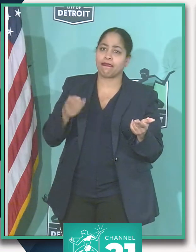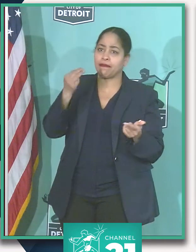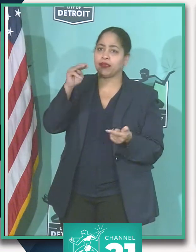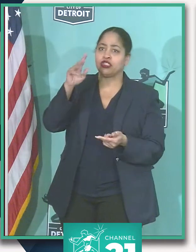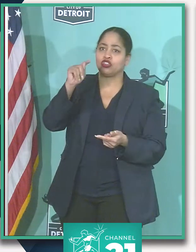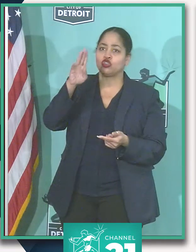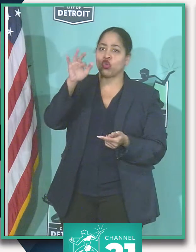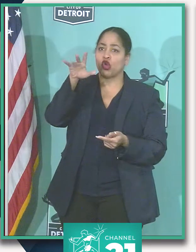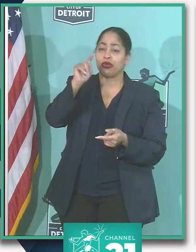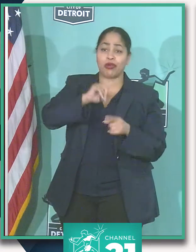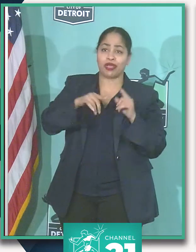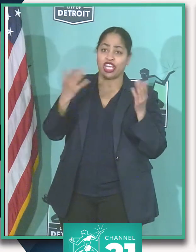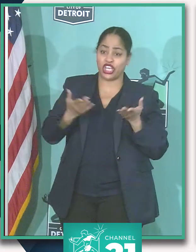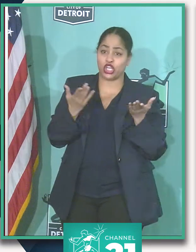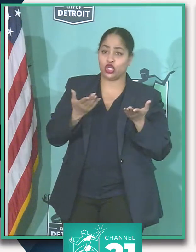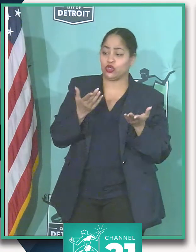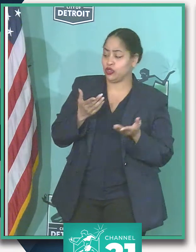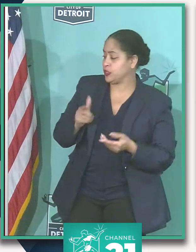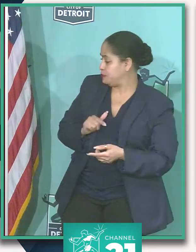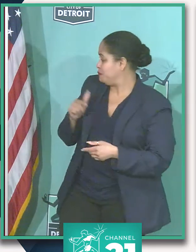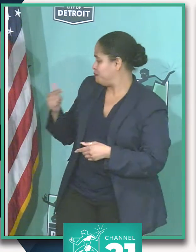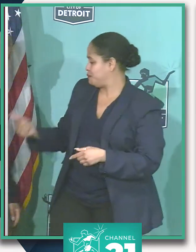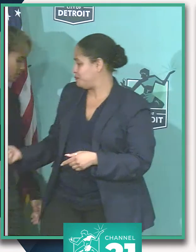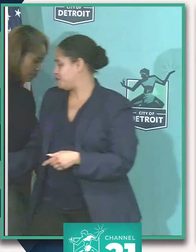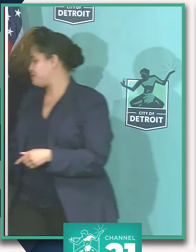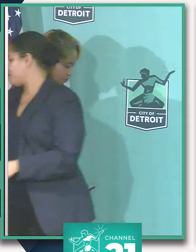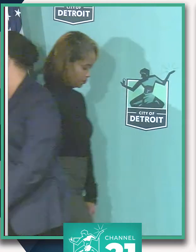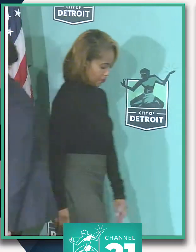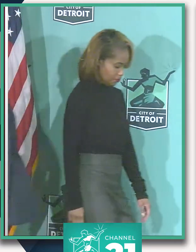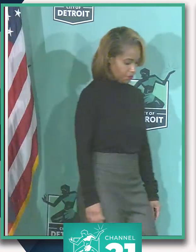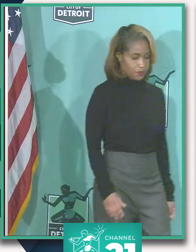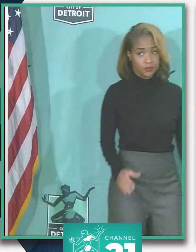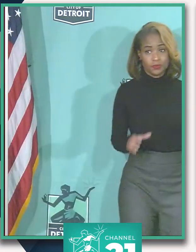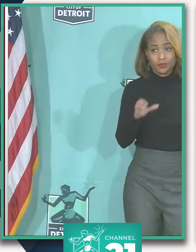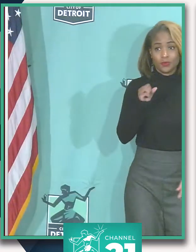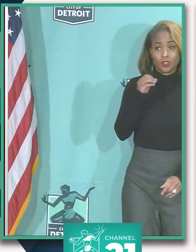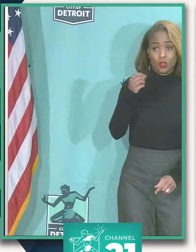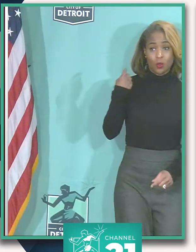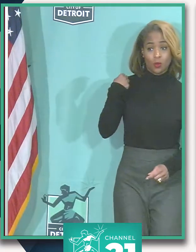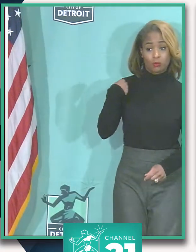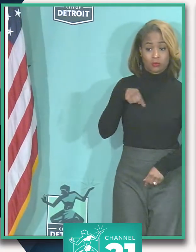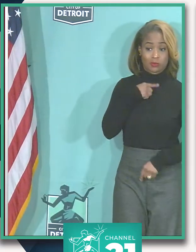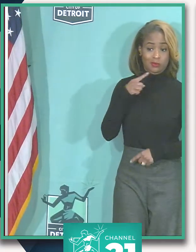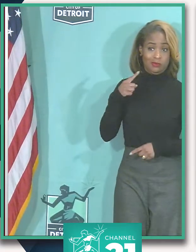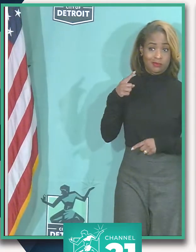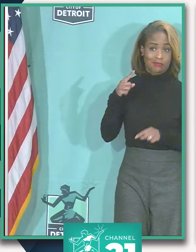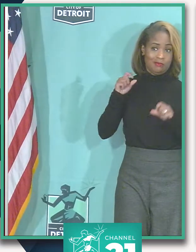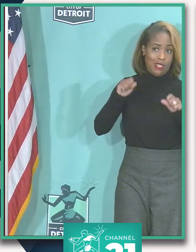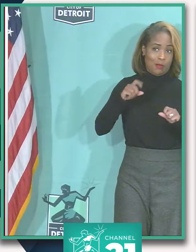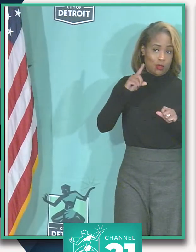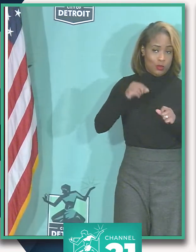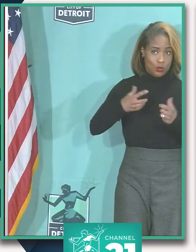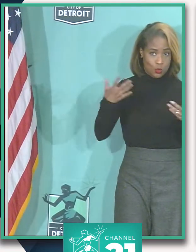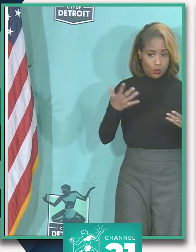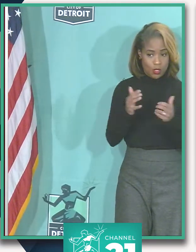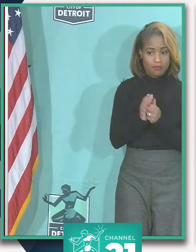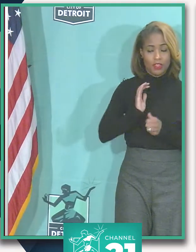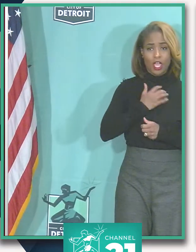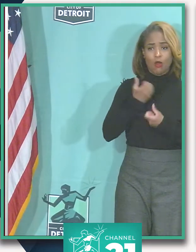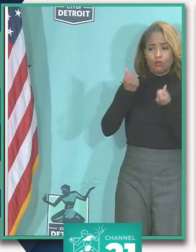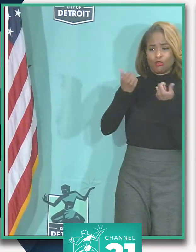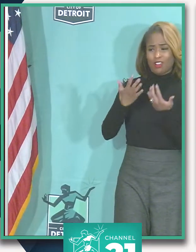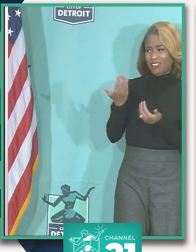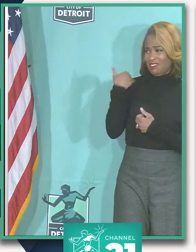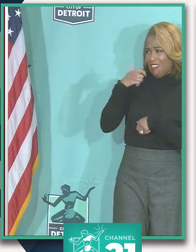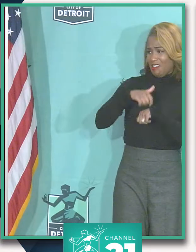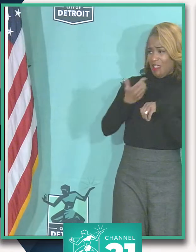Mr. Tolbert. But here's what we've been able to do. So our drivers last got a